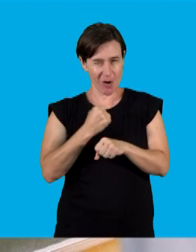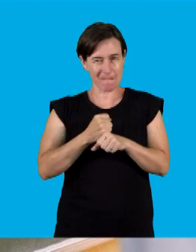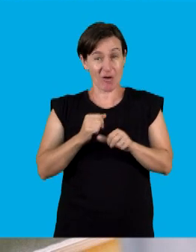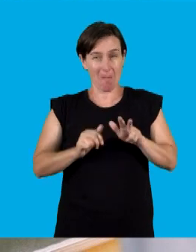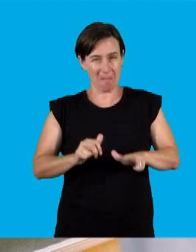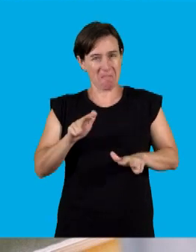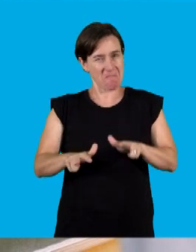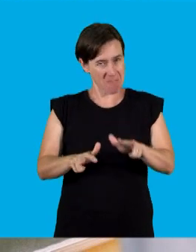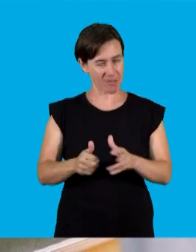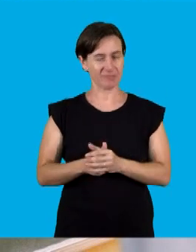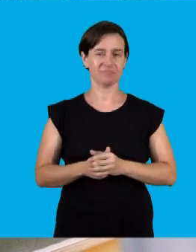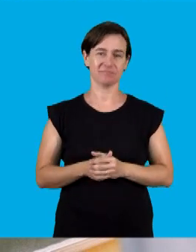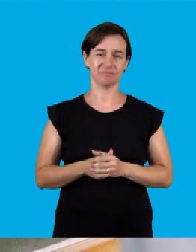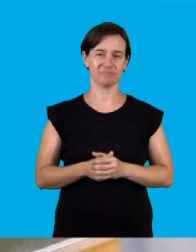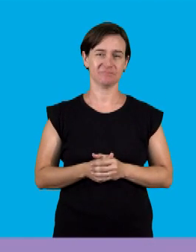geometric pattern.